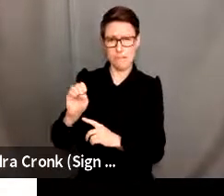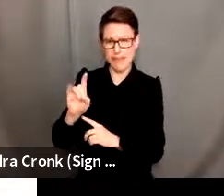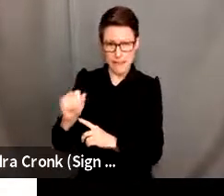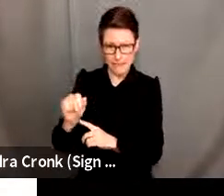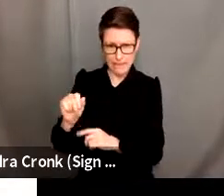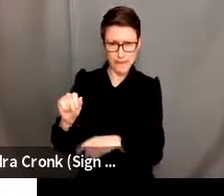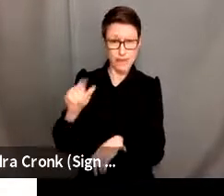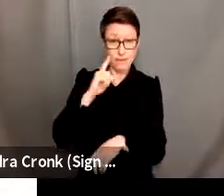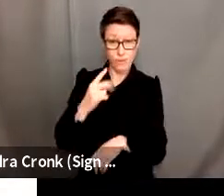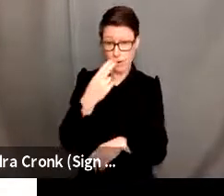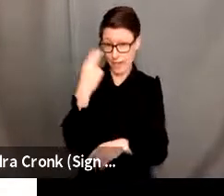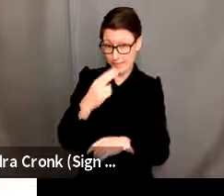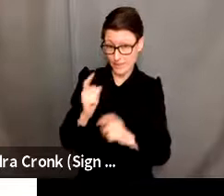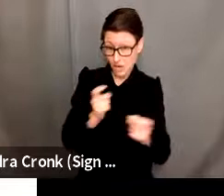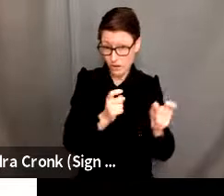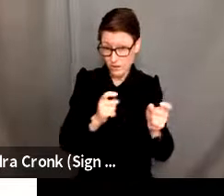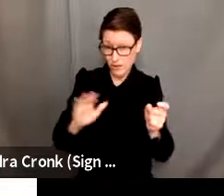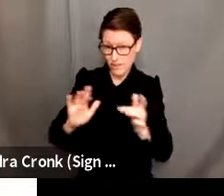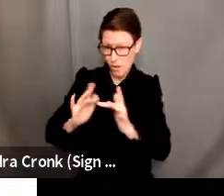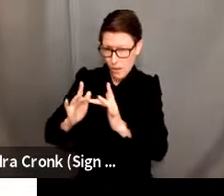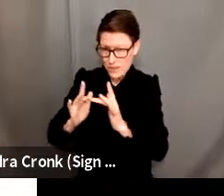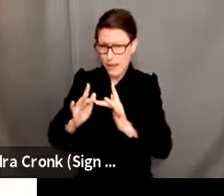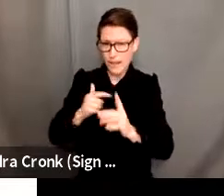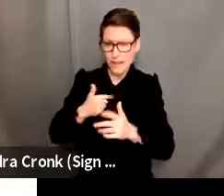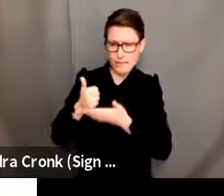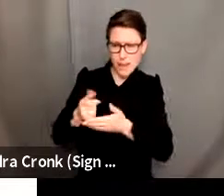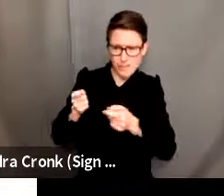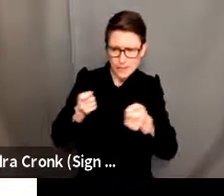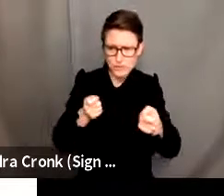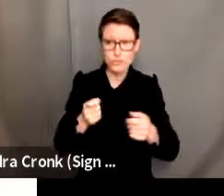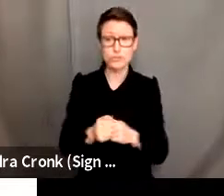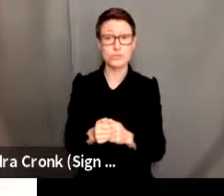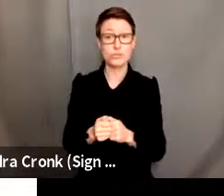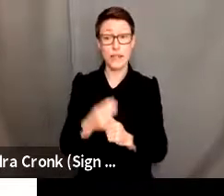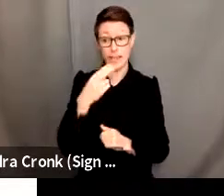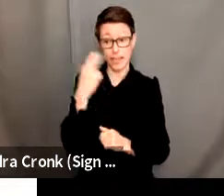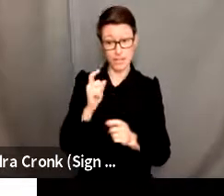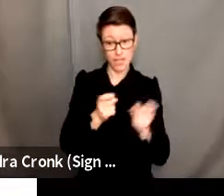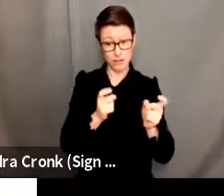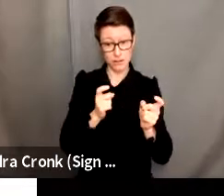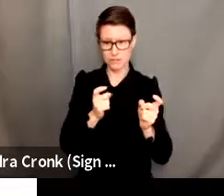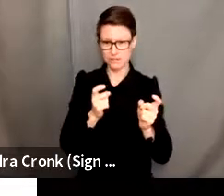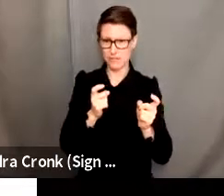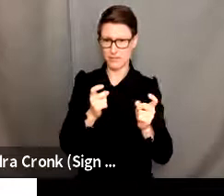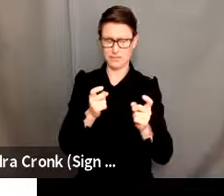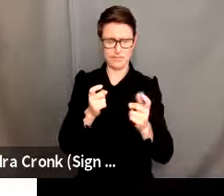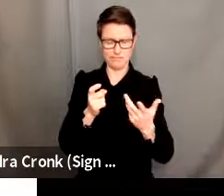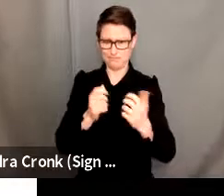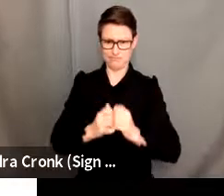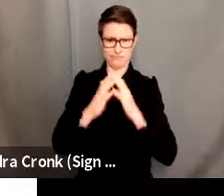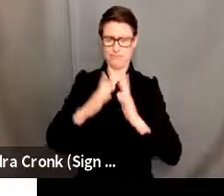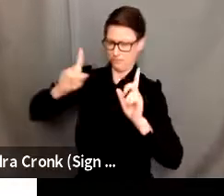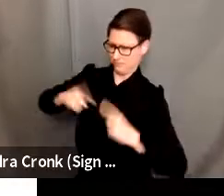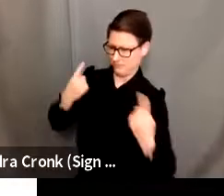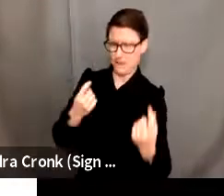their website, I help manage that. Catholic Charities has been around for many years. It's a community benefit organization serving the needs